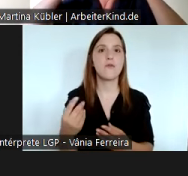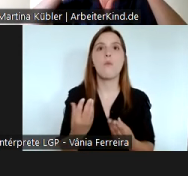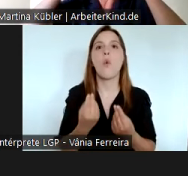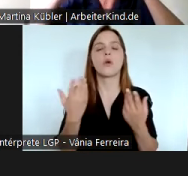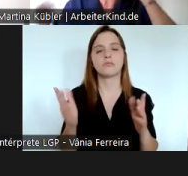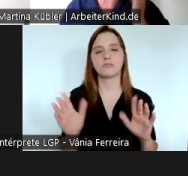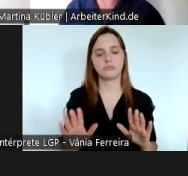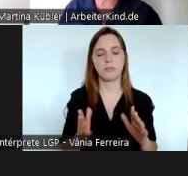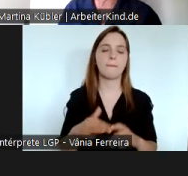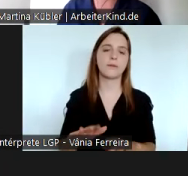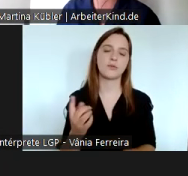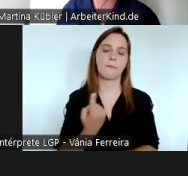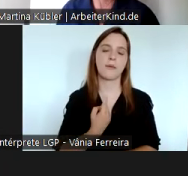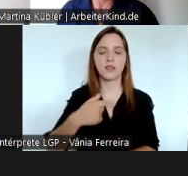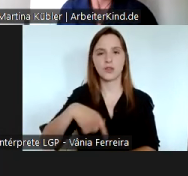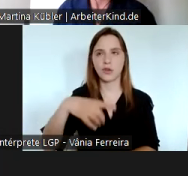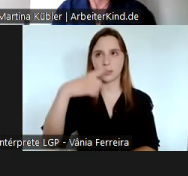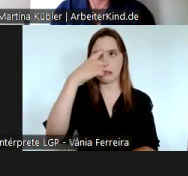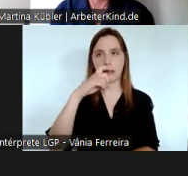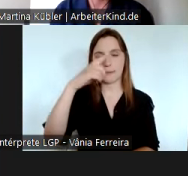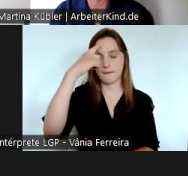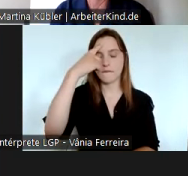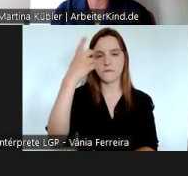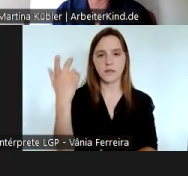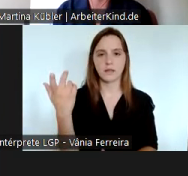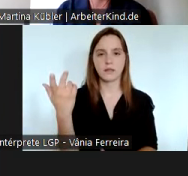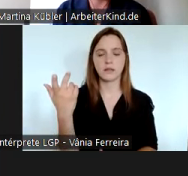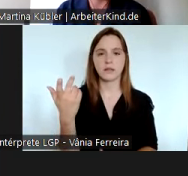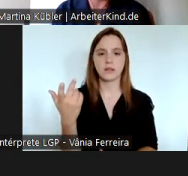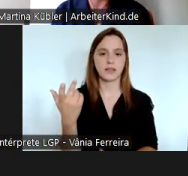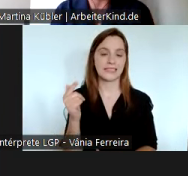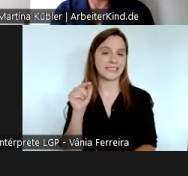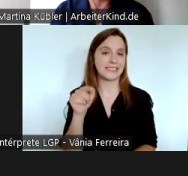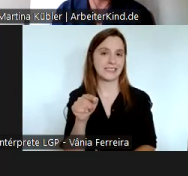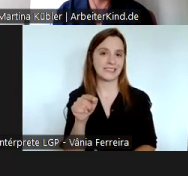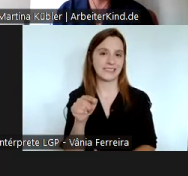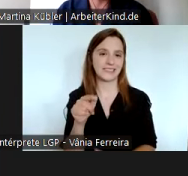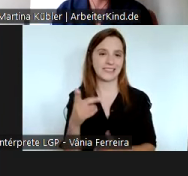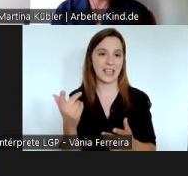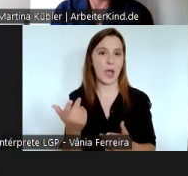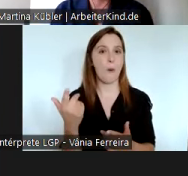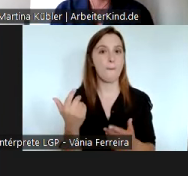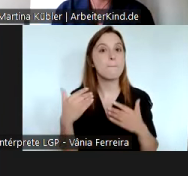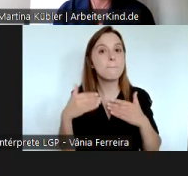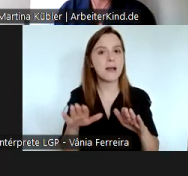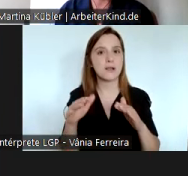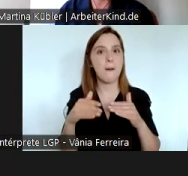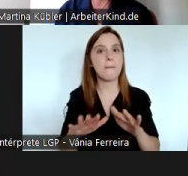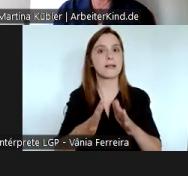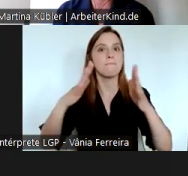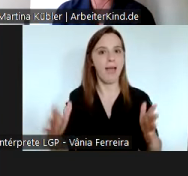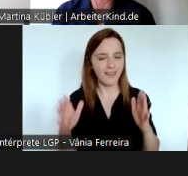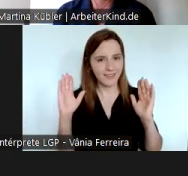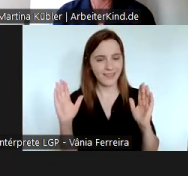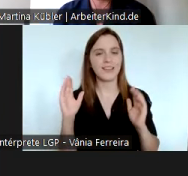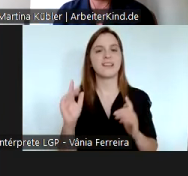have to keep in mind that, and this is a really big but, if first generation